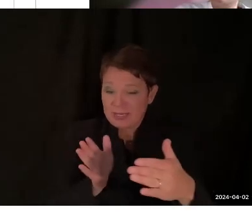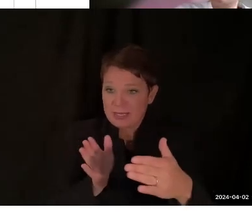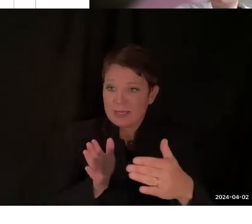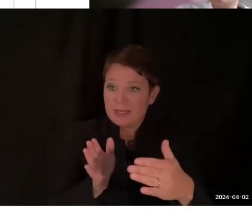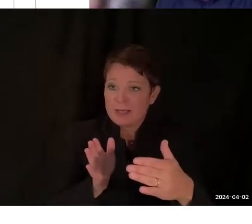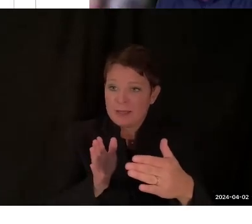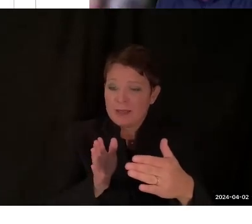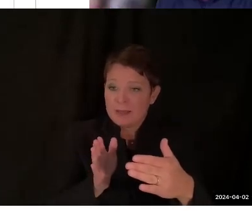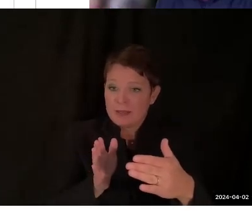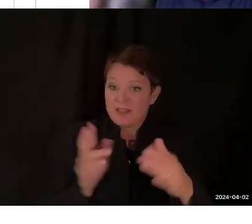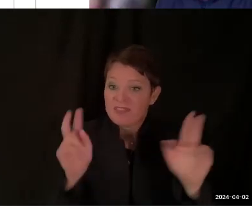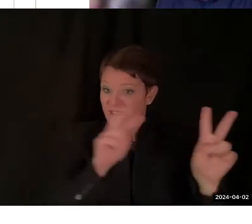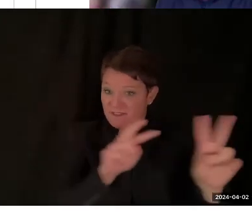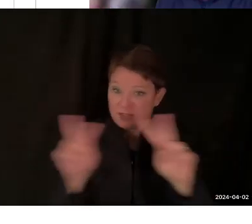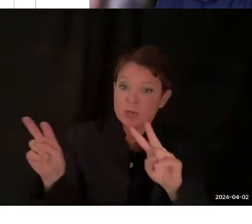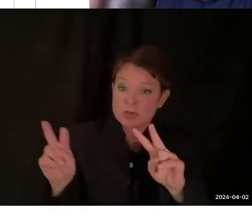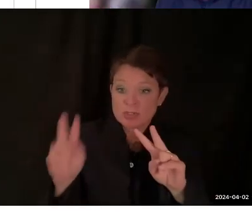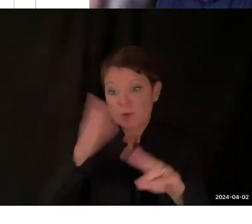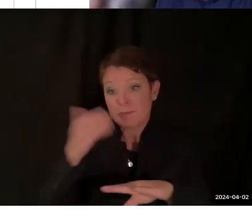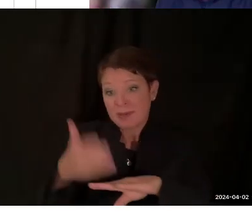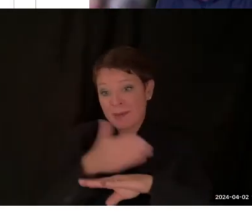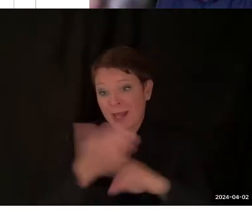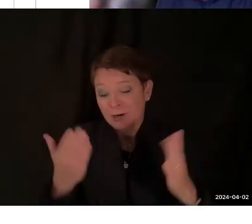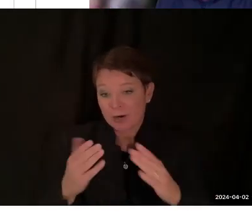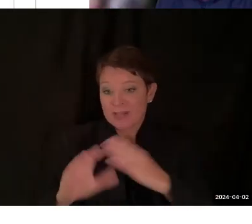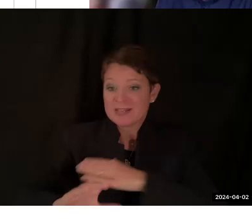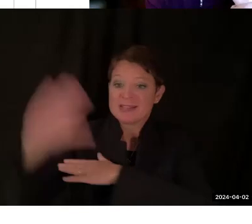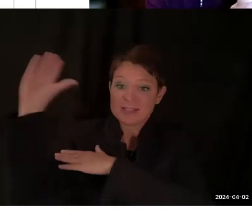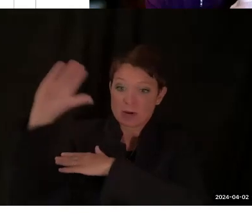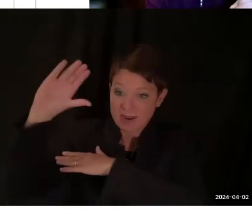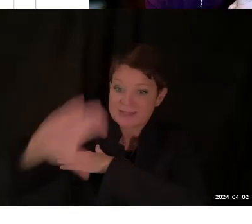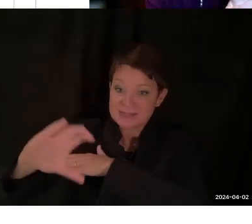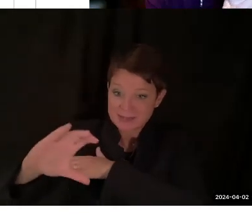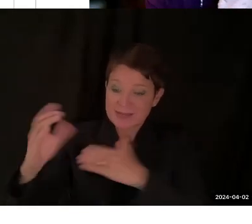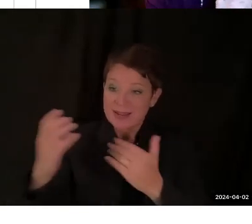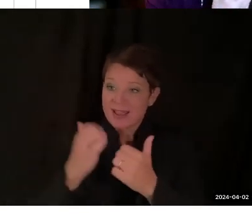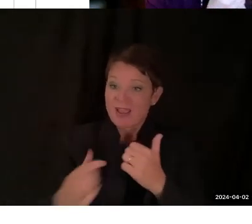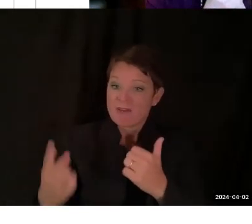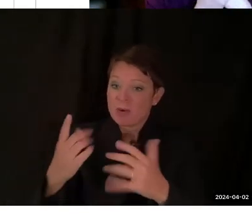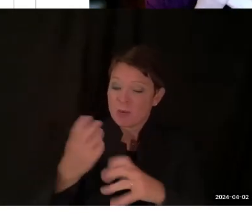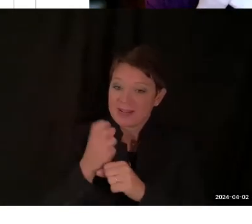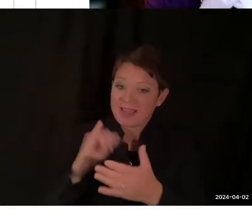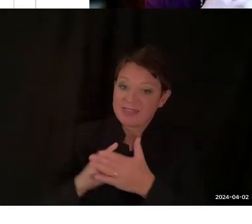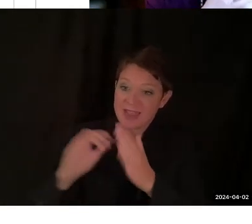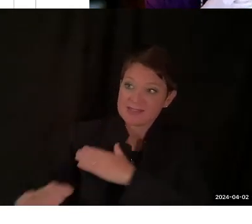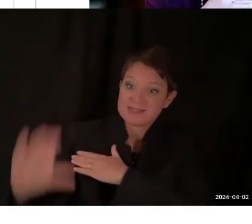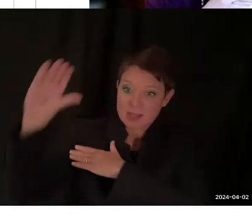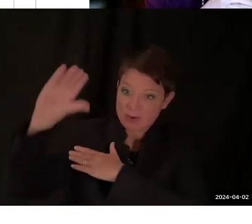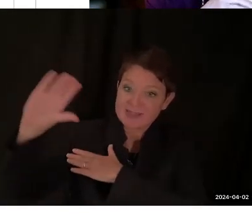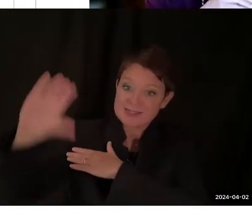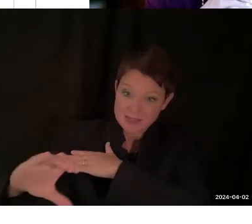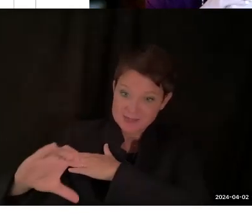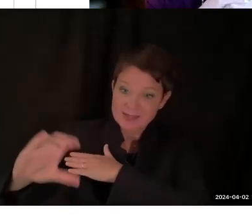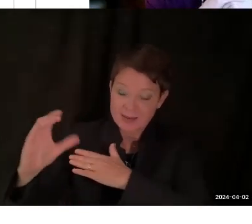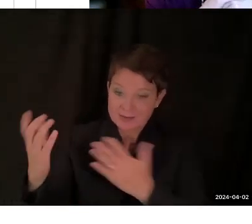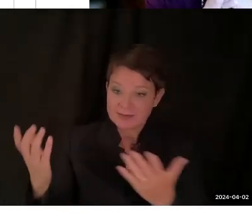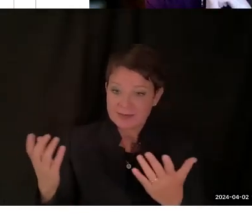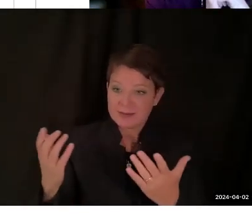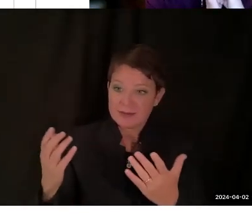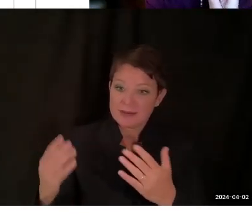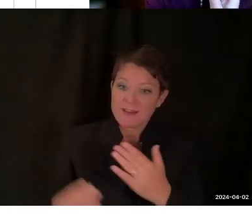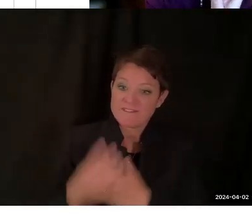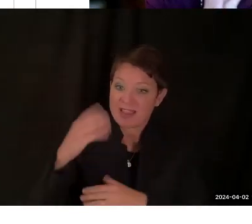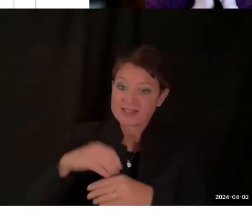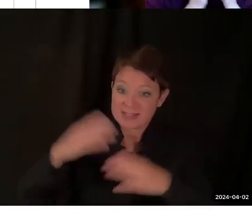people, the views would be better, and the sunrise and sunset, everybody would sort of get that sunrise sunset, right, effect